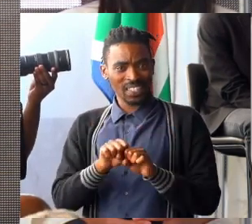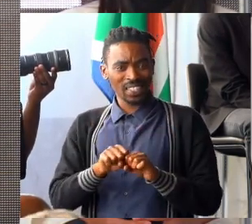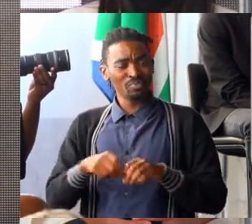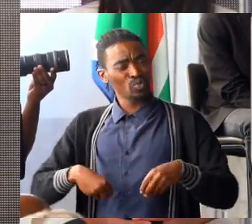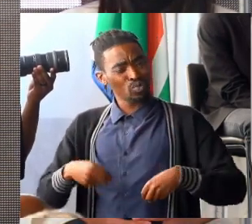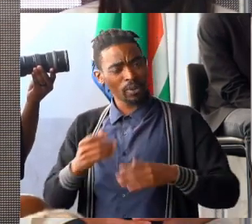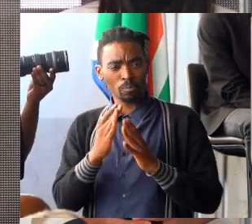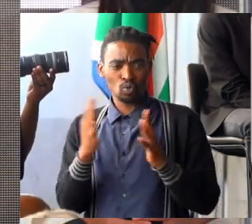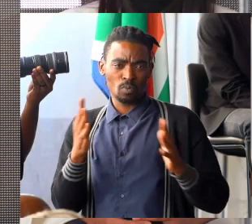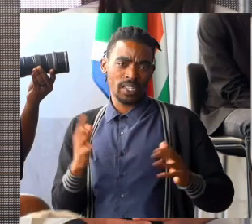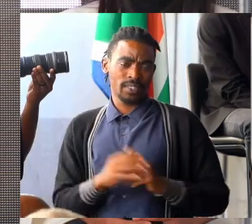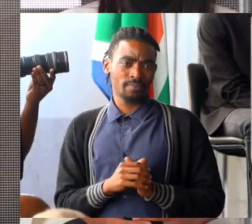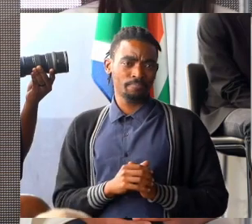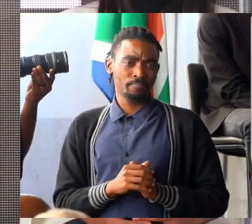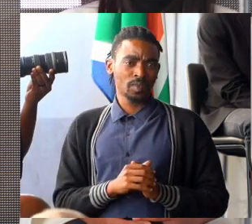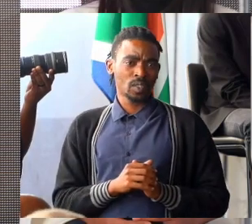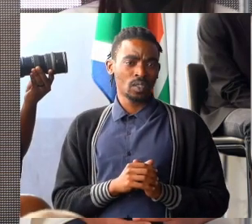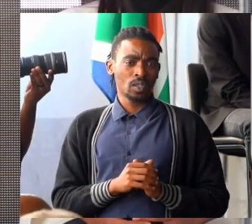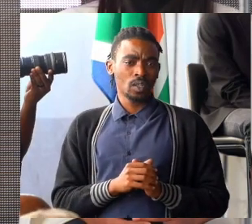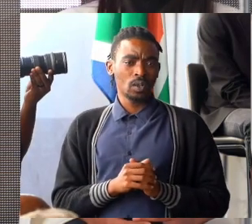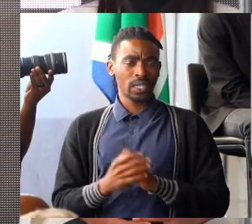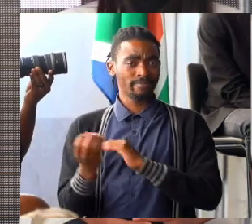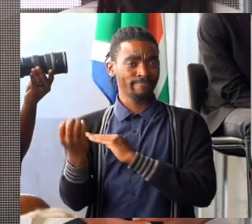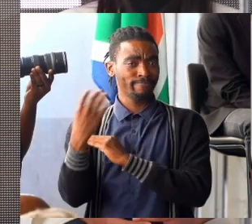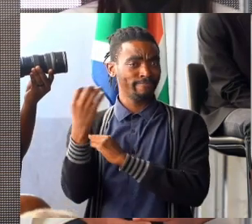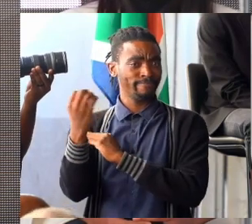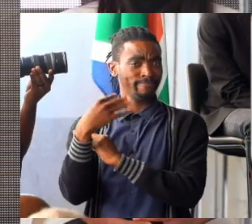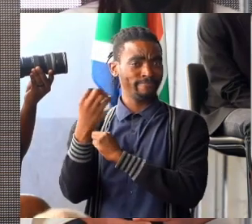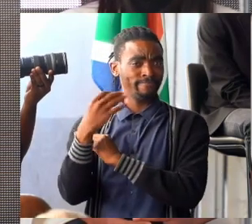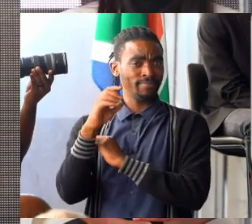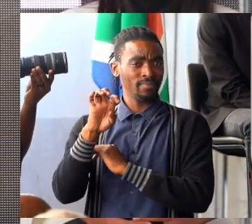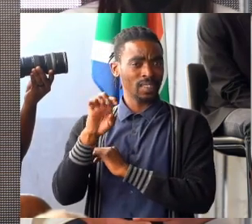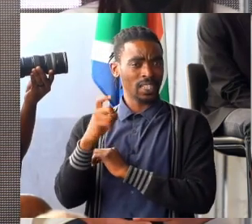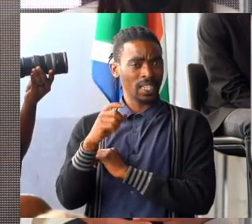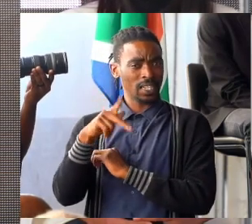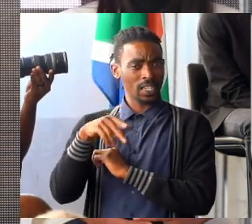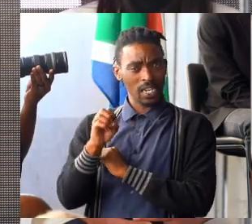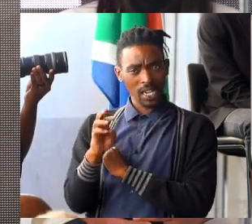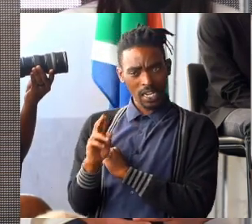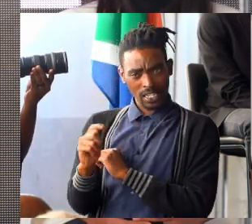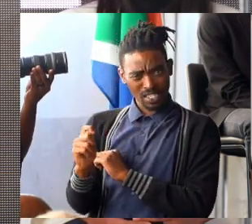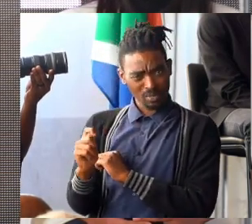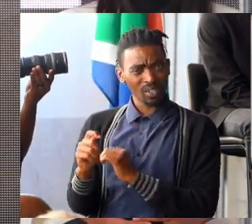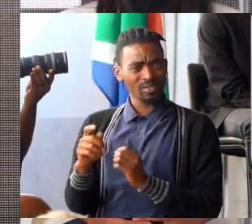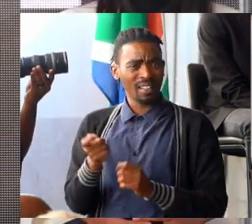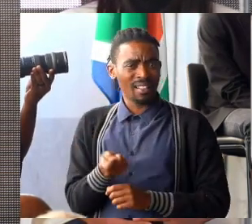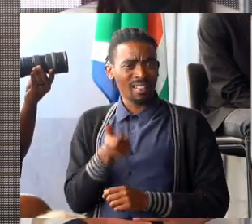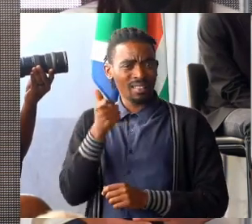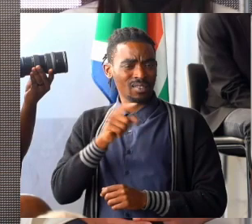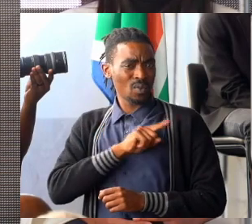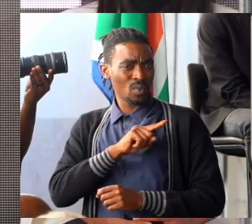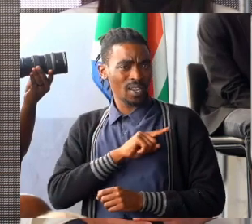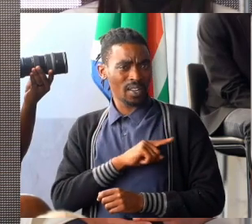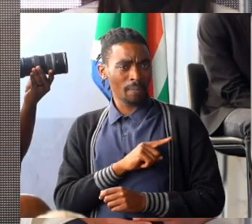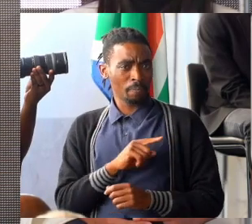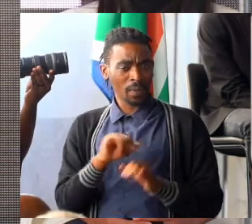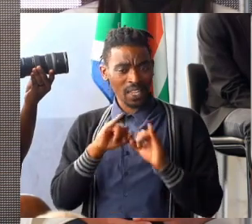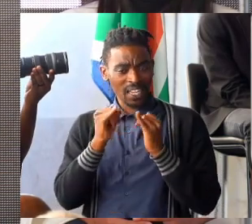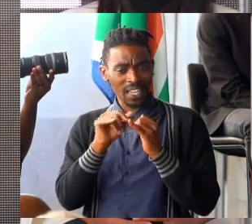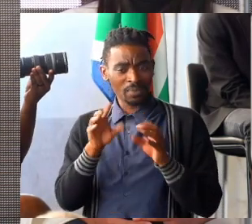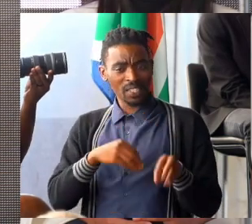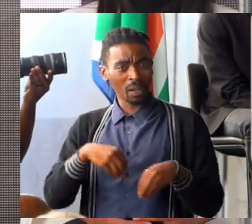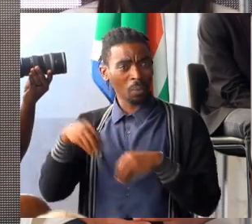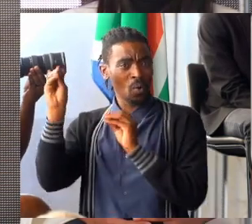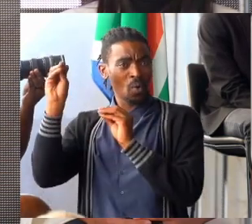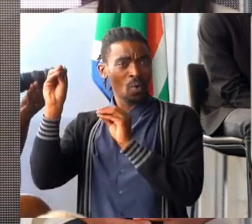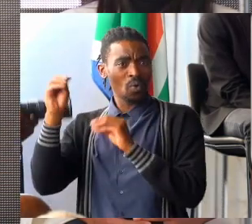We export far less than we should because we have killed investment in mining. Companies pack up and leave